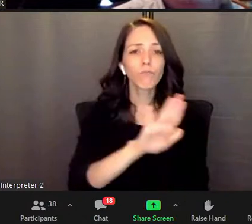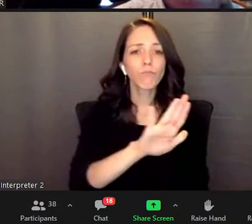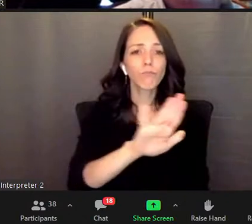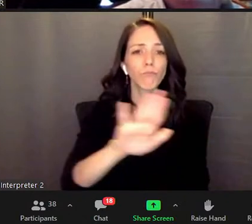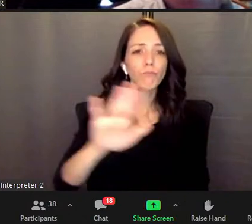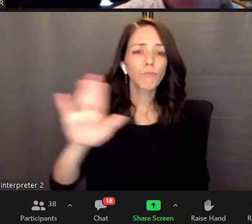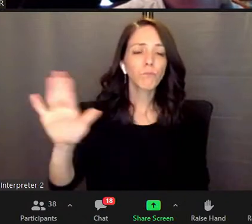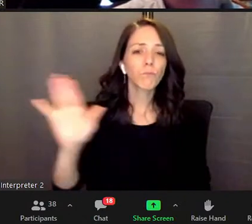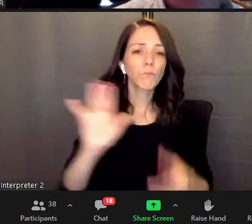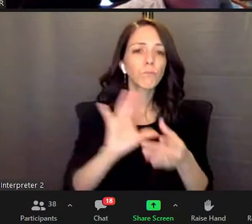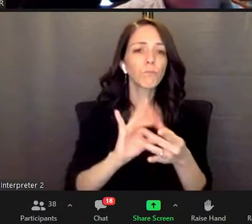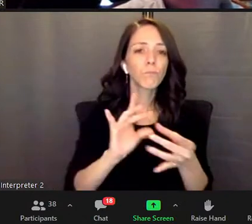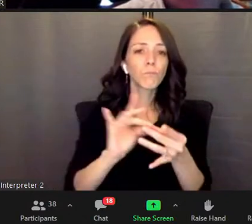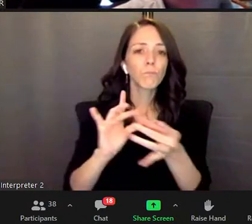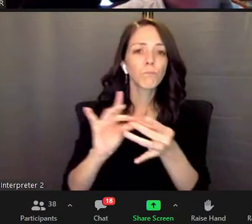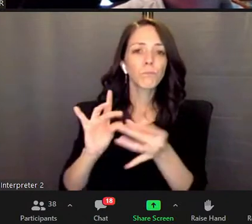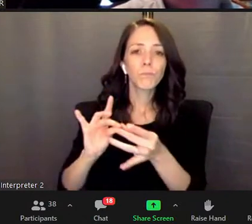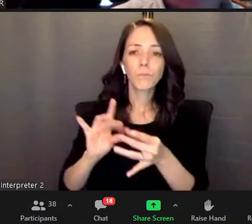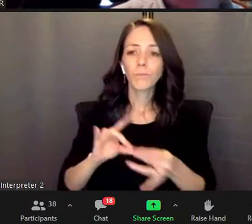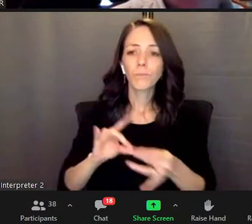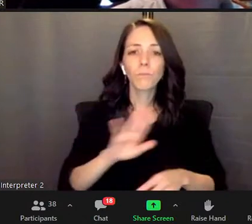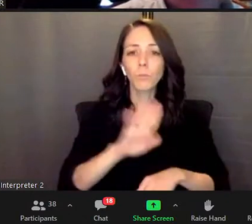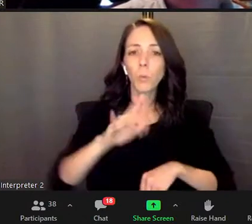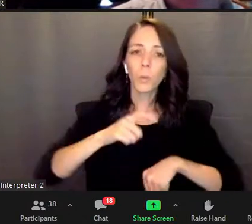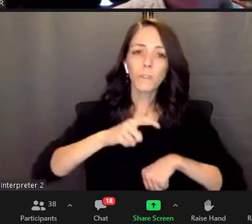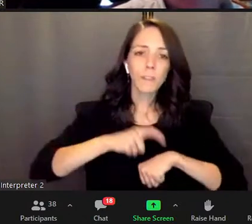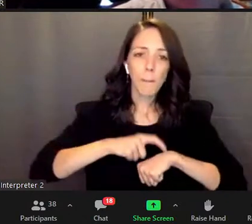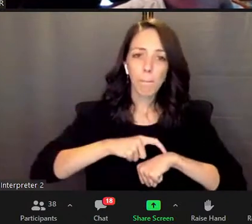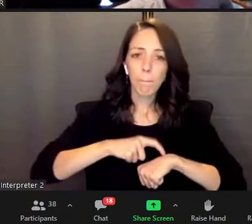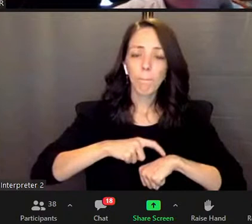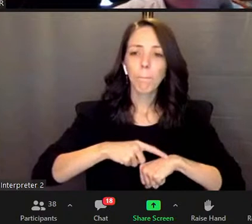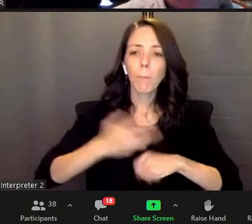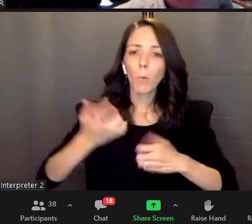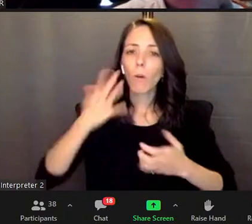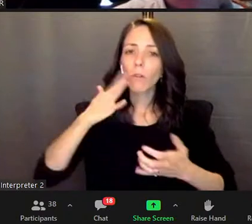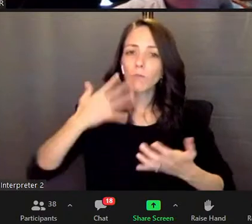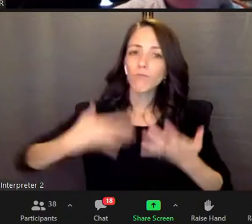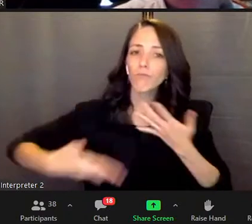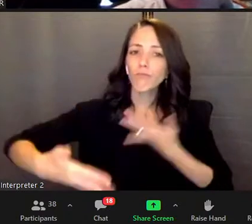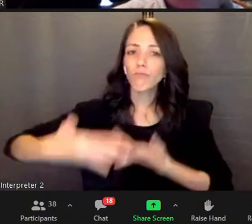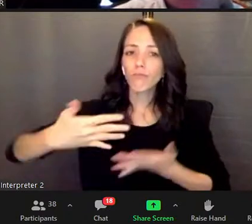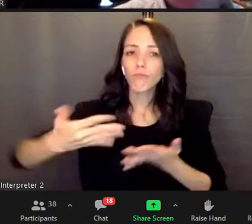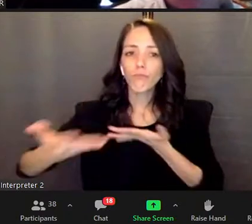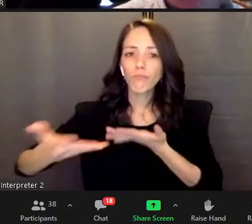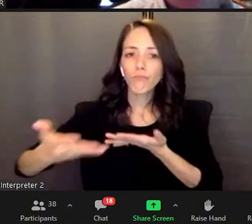in our community, so you have time to interact directly with our board.